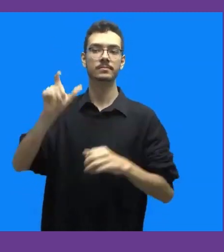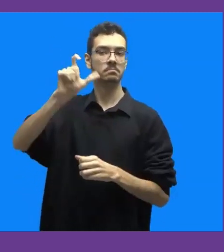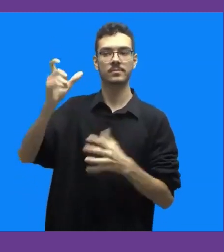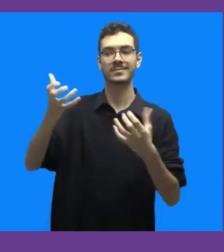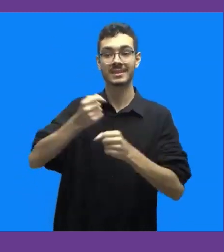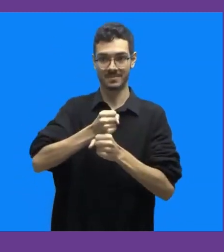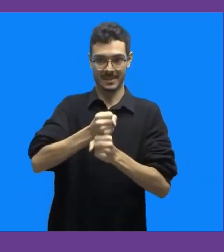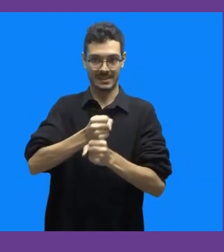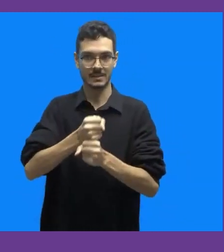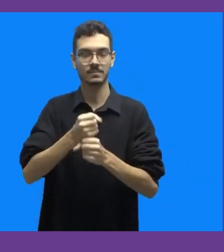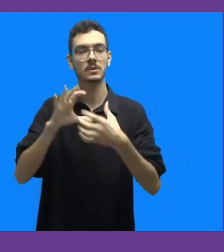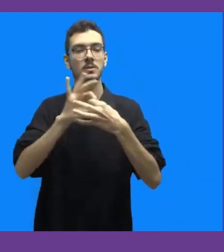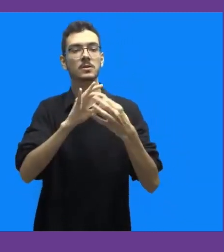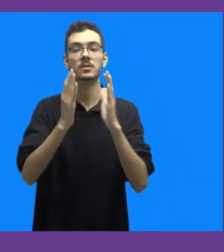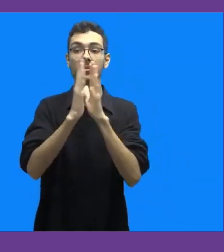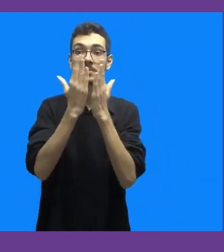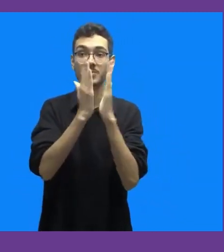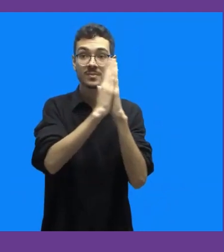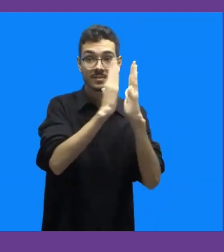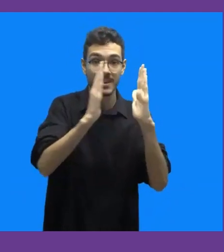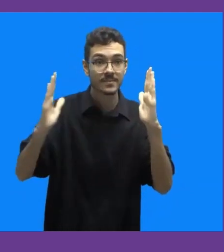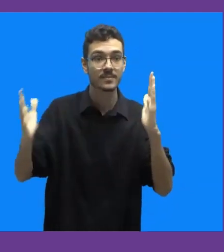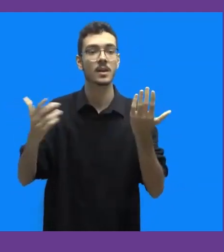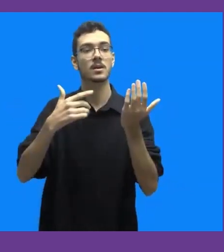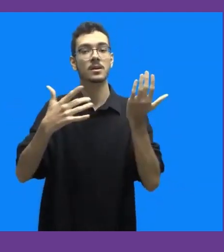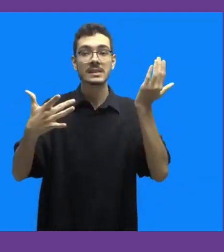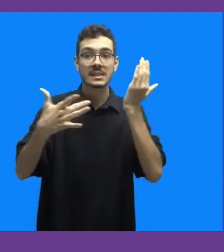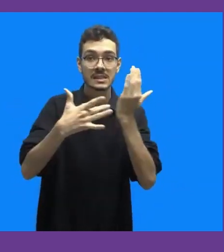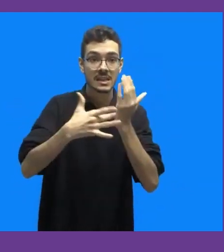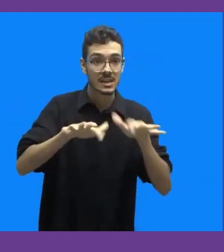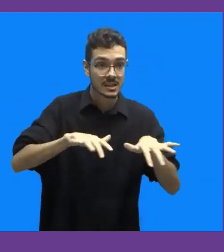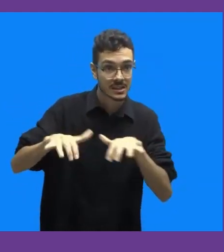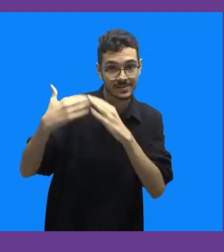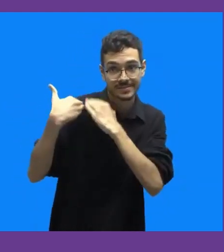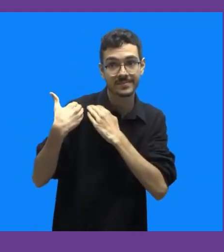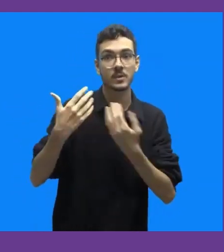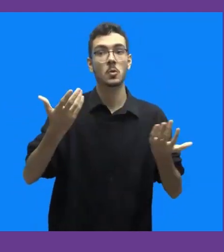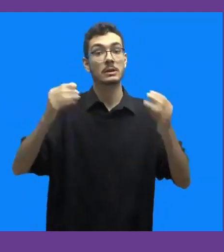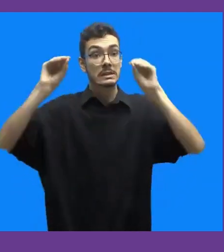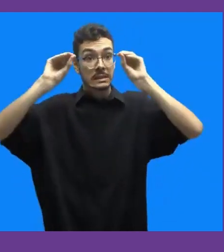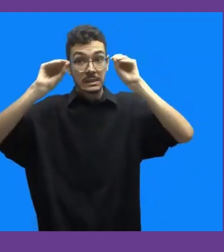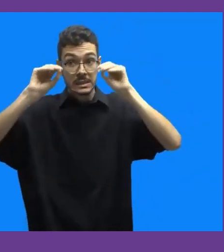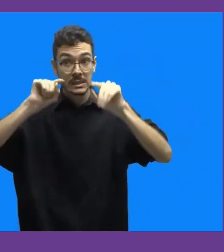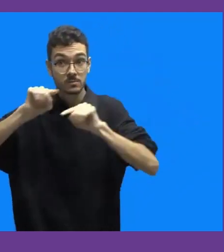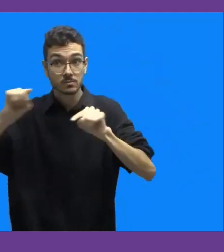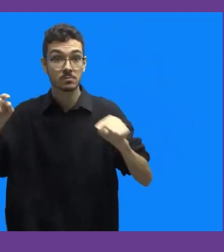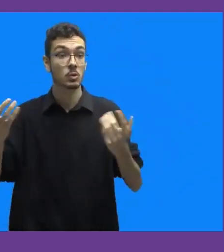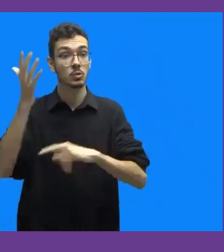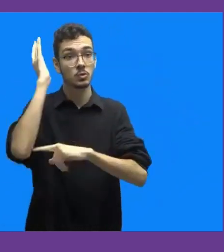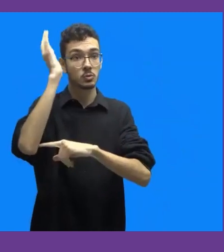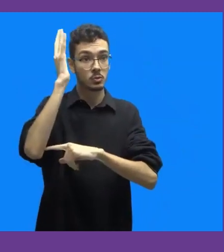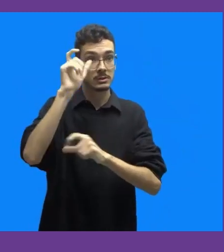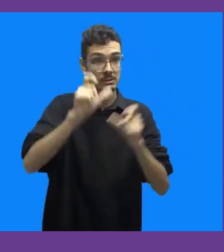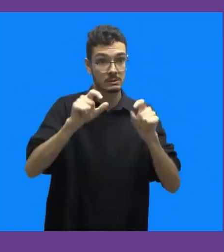lecturers. Usually those representatives came because they had an interest in it, not because they were made. the others were made, really comes it on